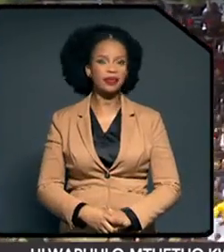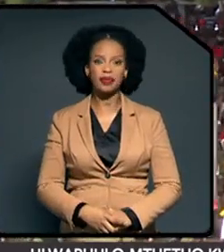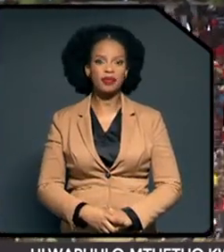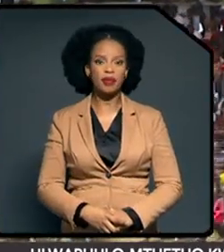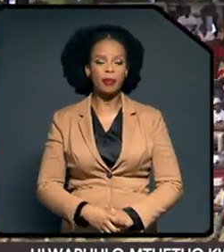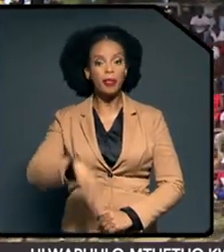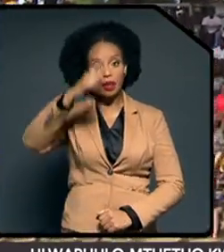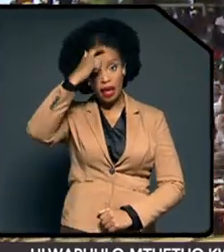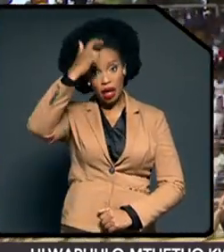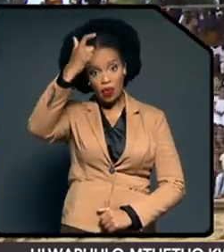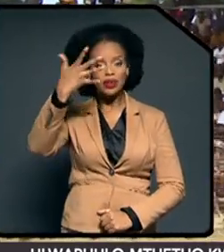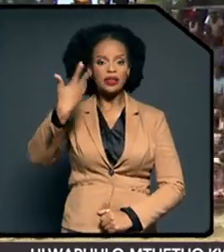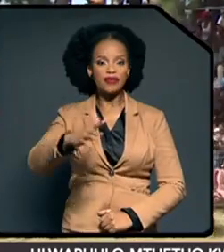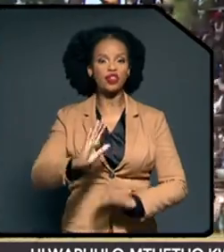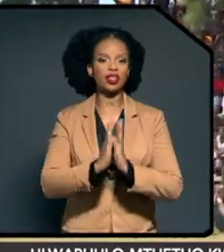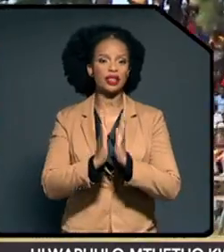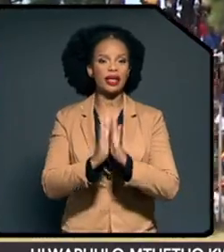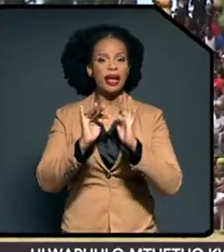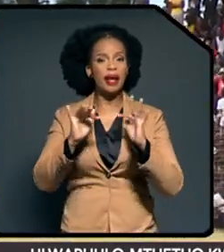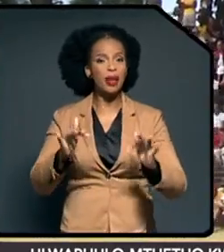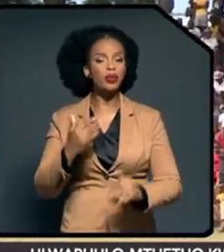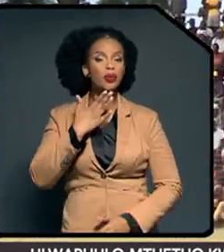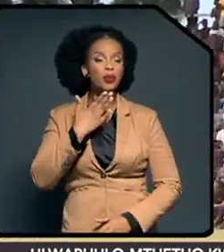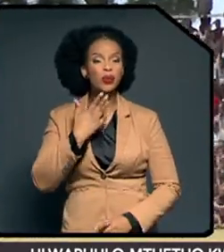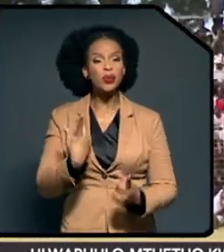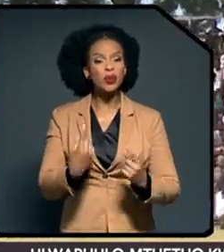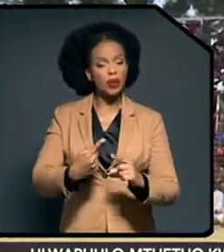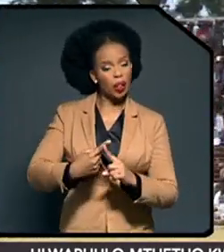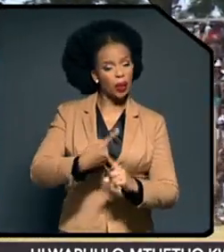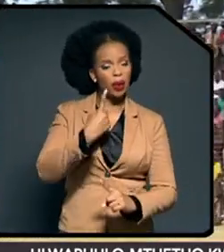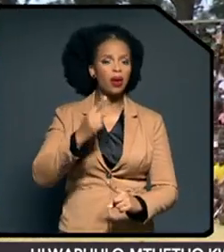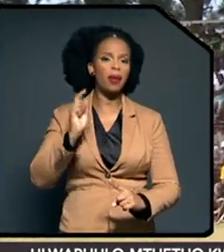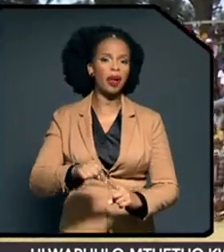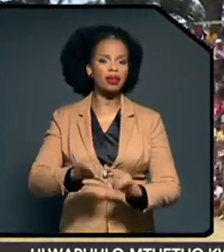ibongoza uluntu ukuba lubakhusele abo bahlaba ikhwelo ngezenzo zolwaphulo-mthetho.